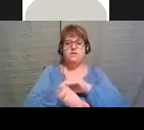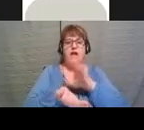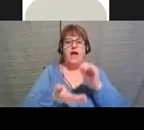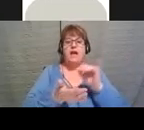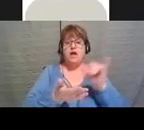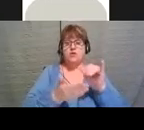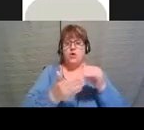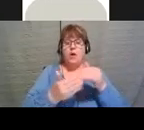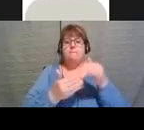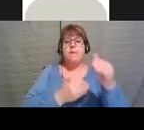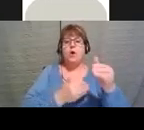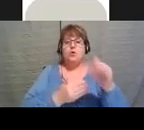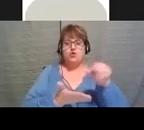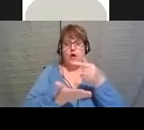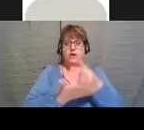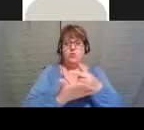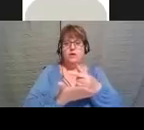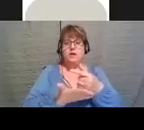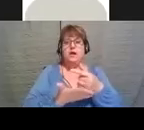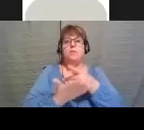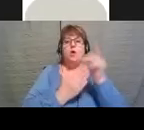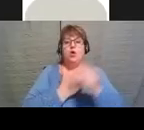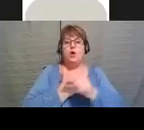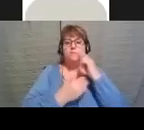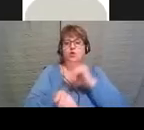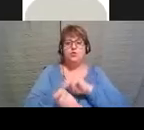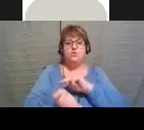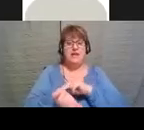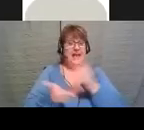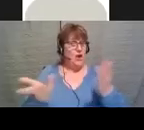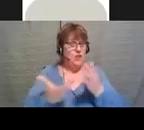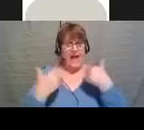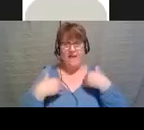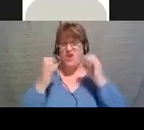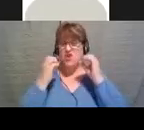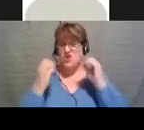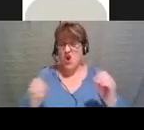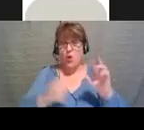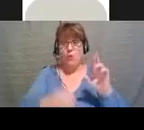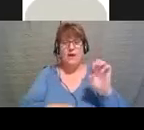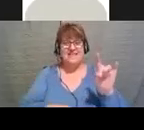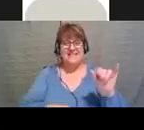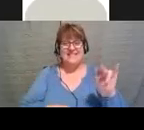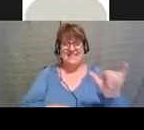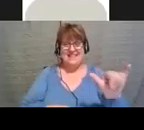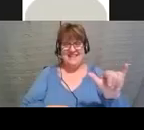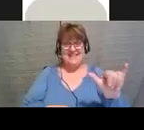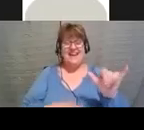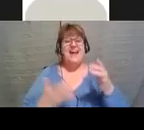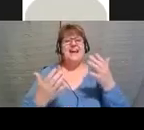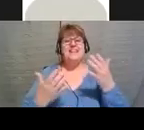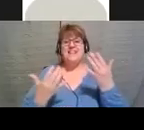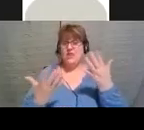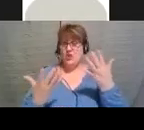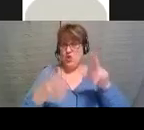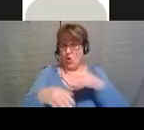nurses. Now, this is a country where there are no residency programs. People graduate from medical school,